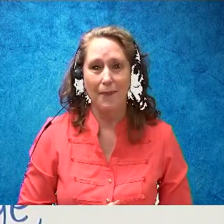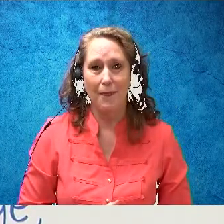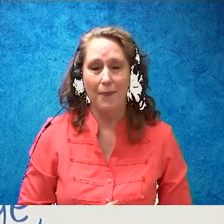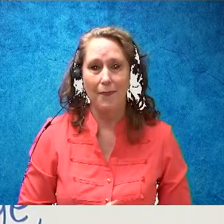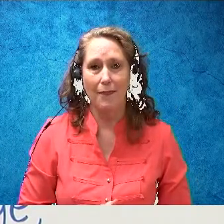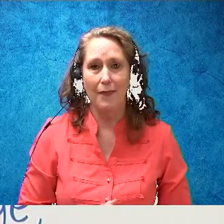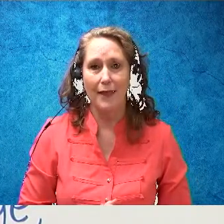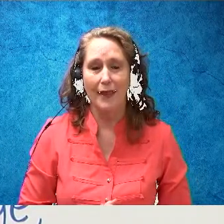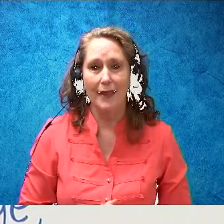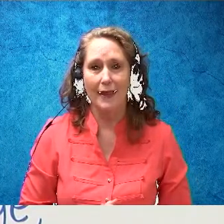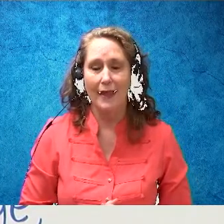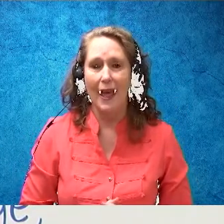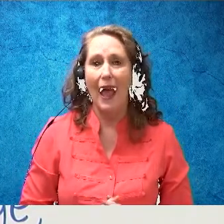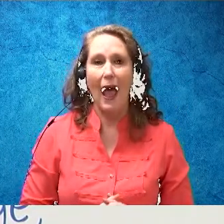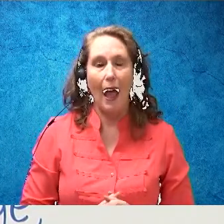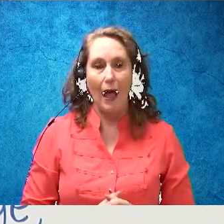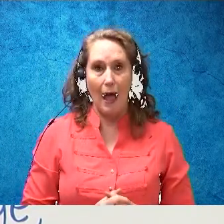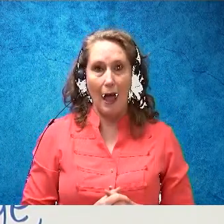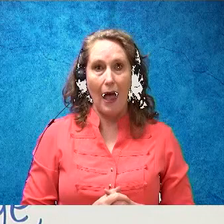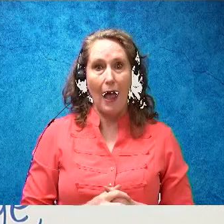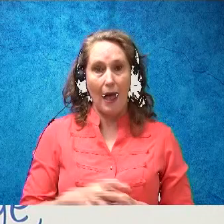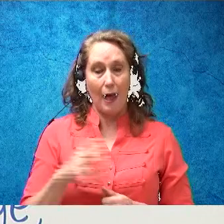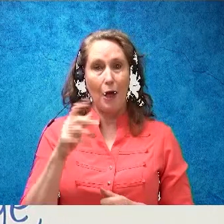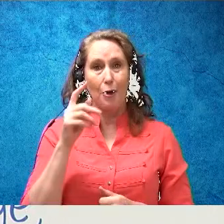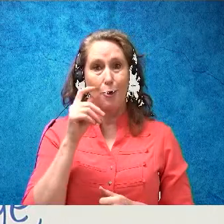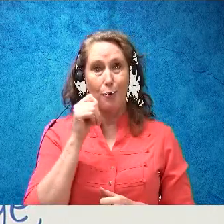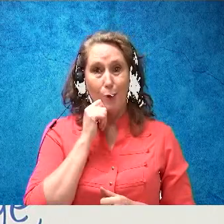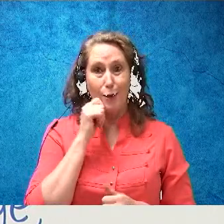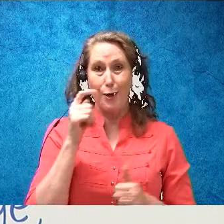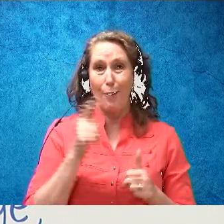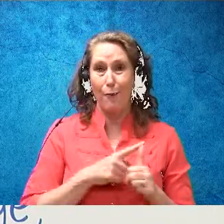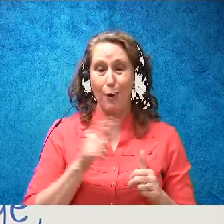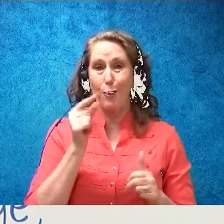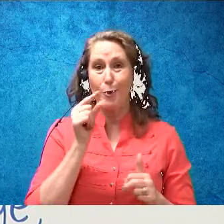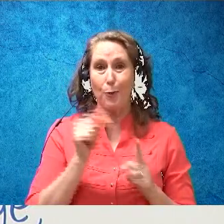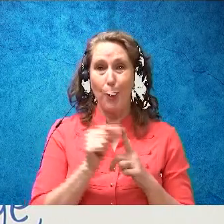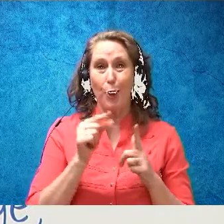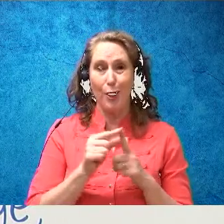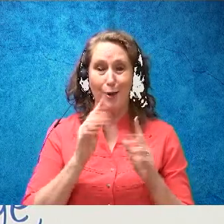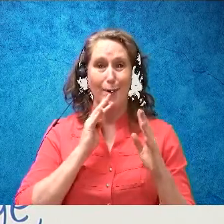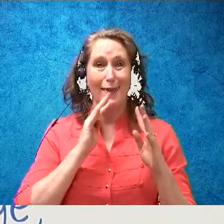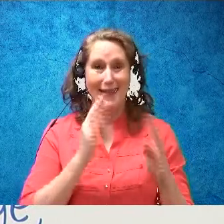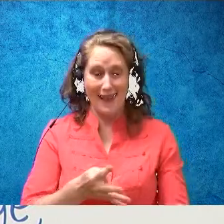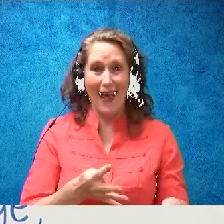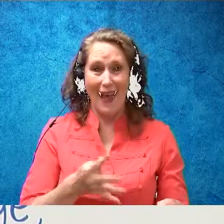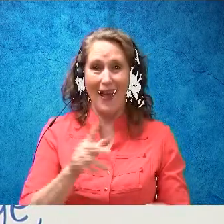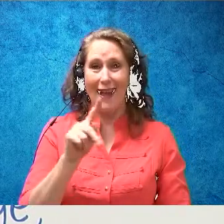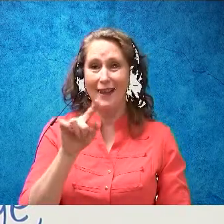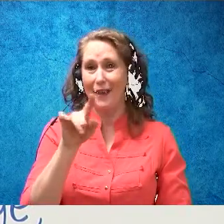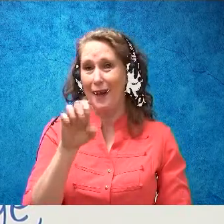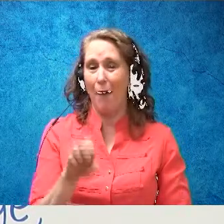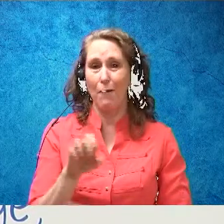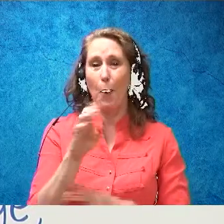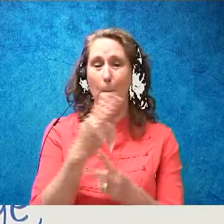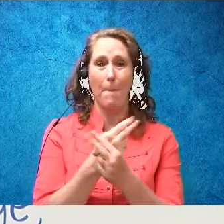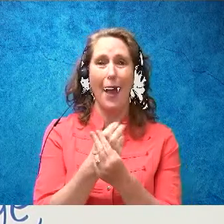And those were the first words Trixie ever said. The end. All